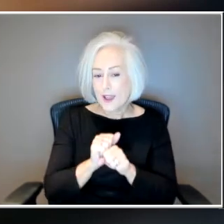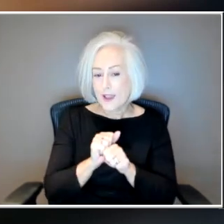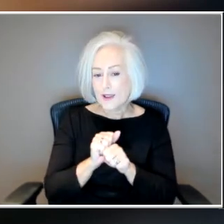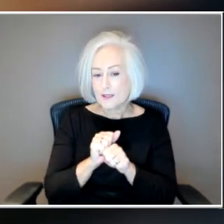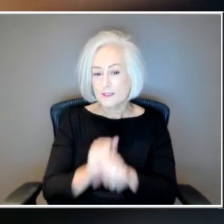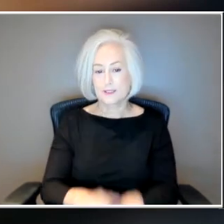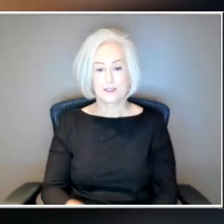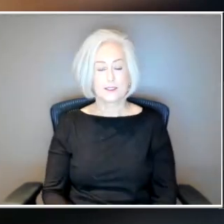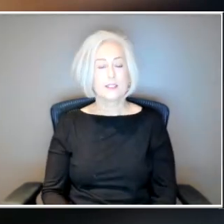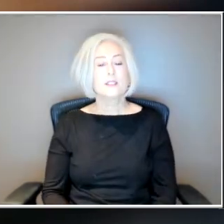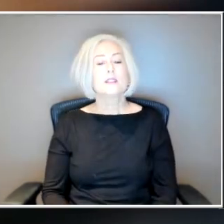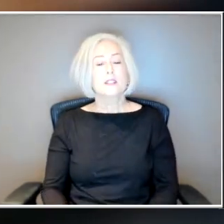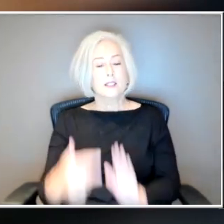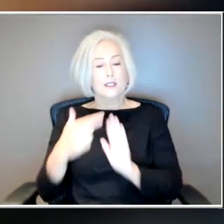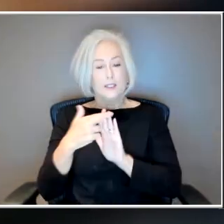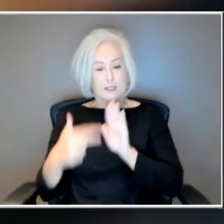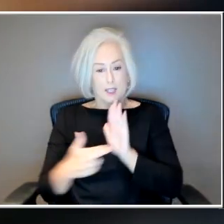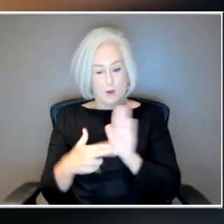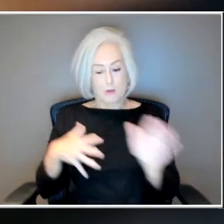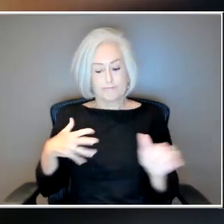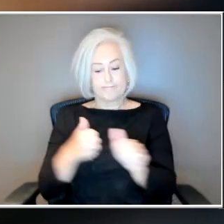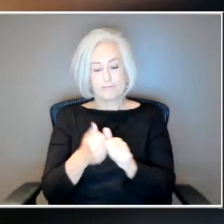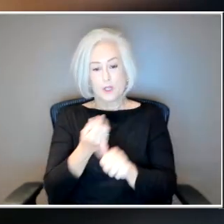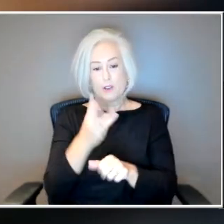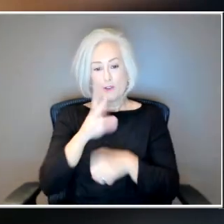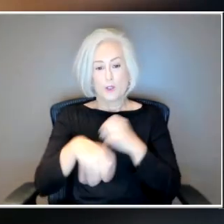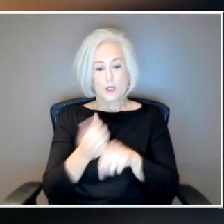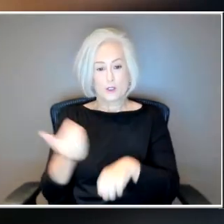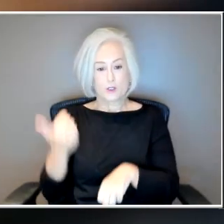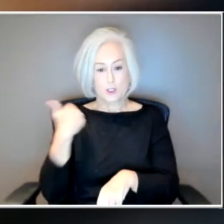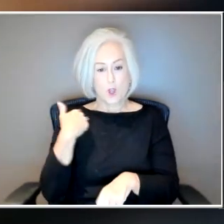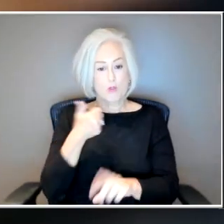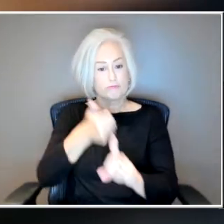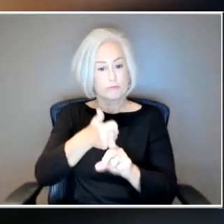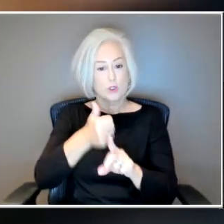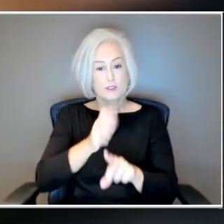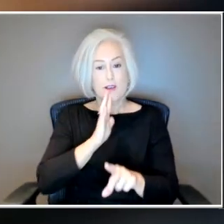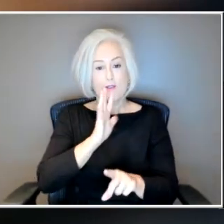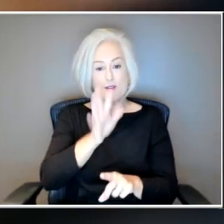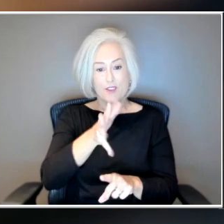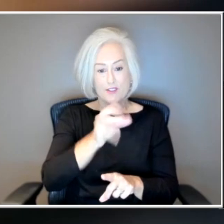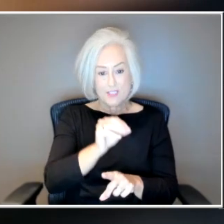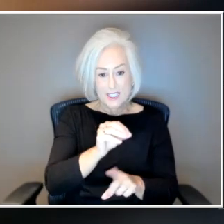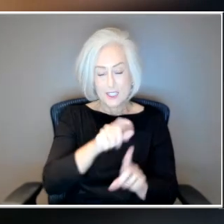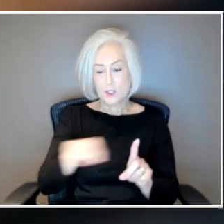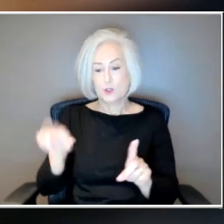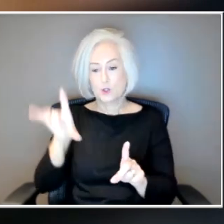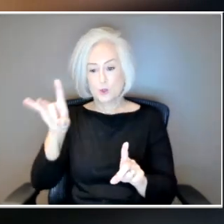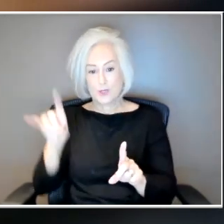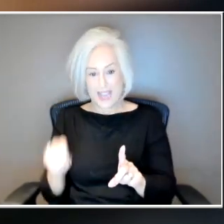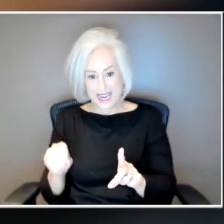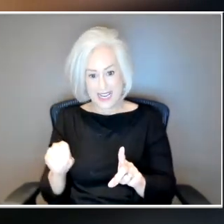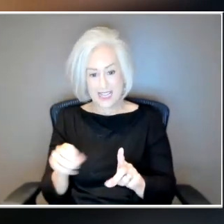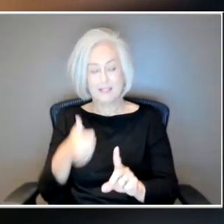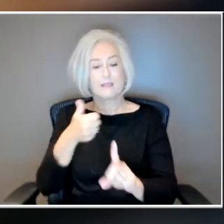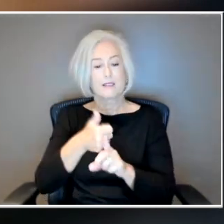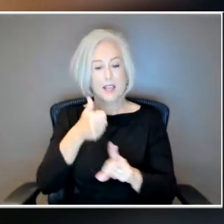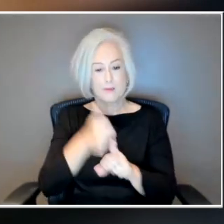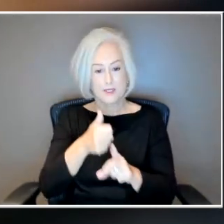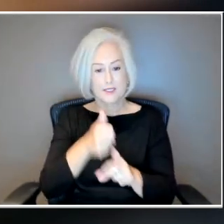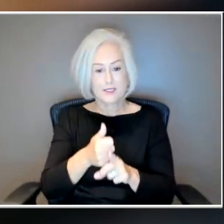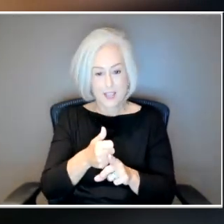updated a few years ago. Anybody who's age 50 to 80 who has a 20-pack year history of smoking or